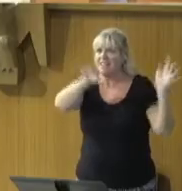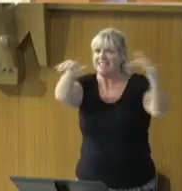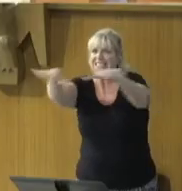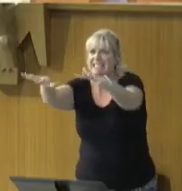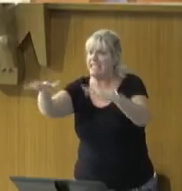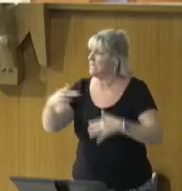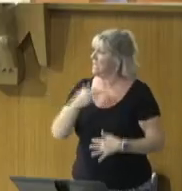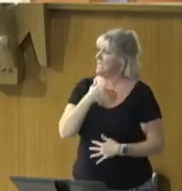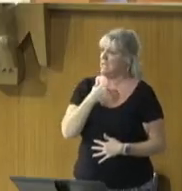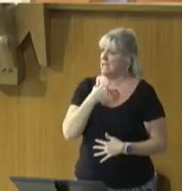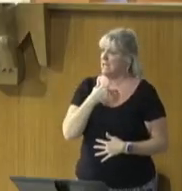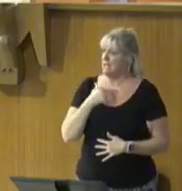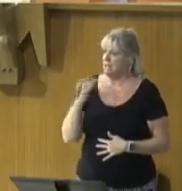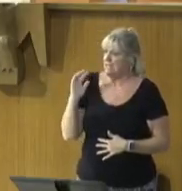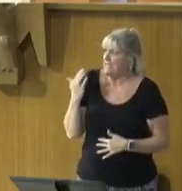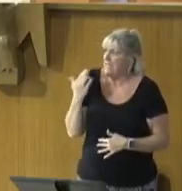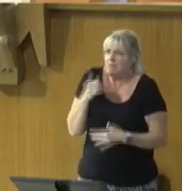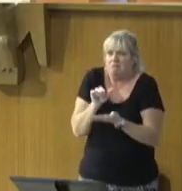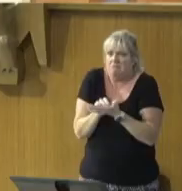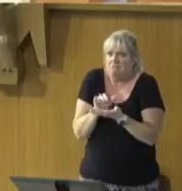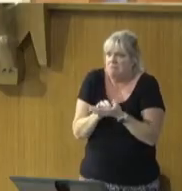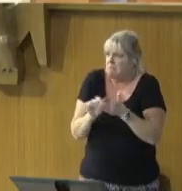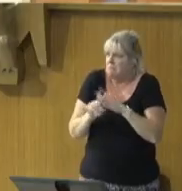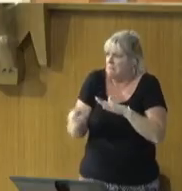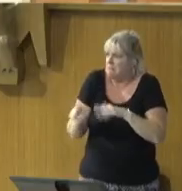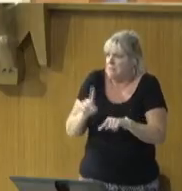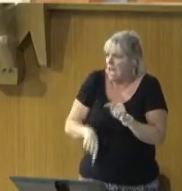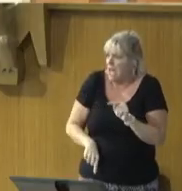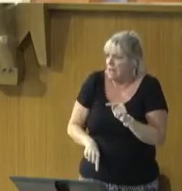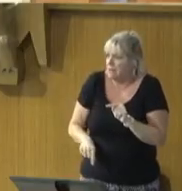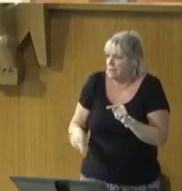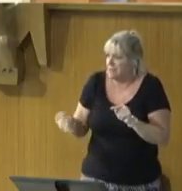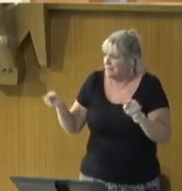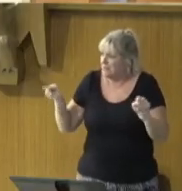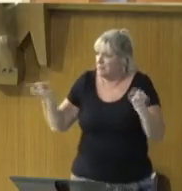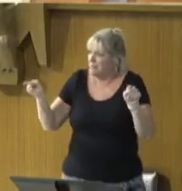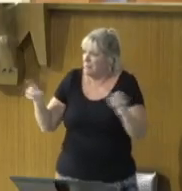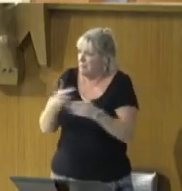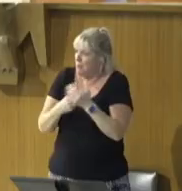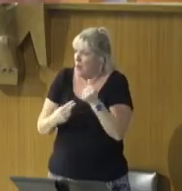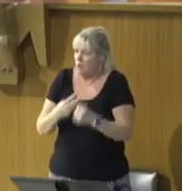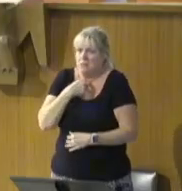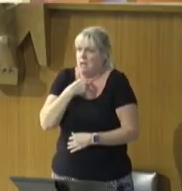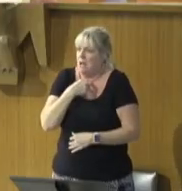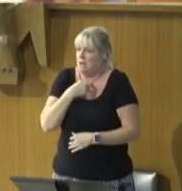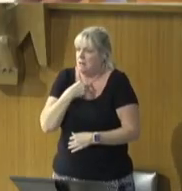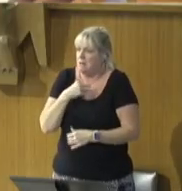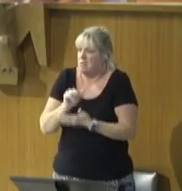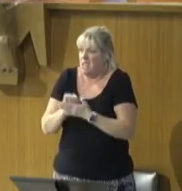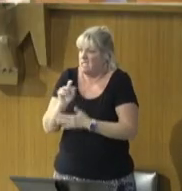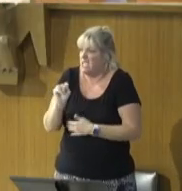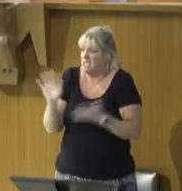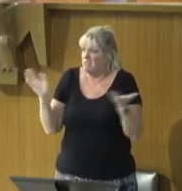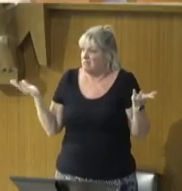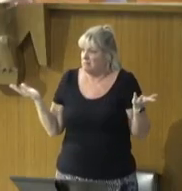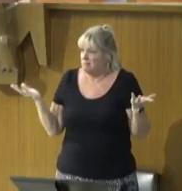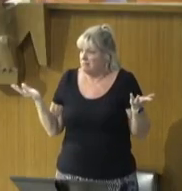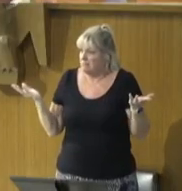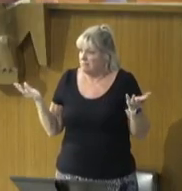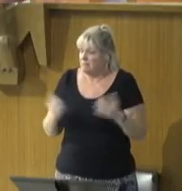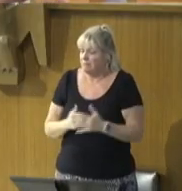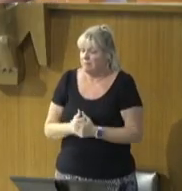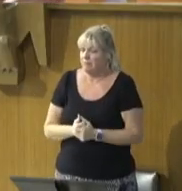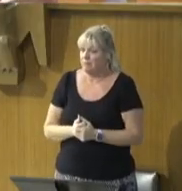situations, it seems as if there's no escape, that's the end of the line. That's all, folks. In the